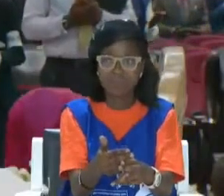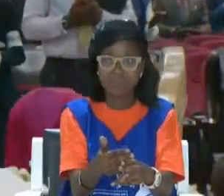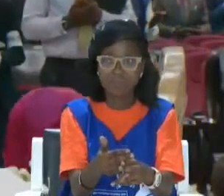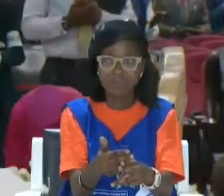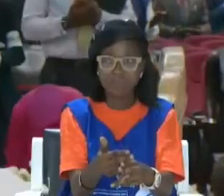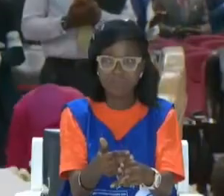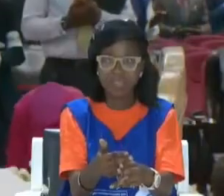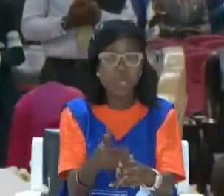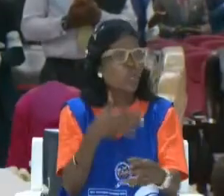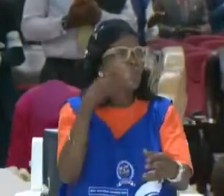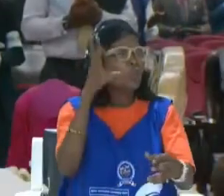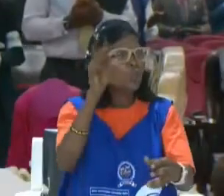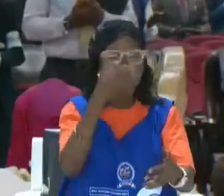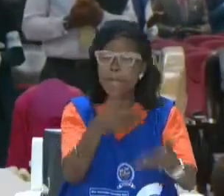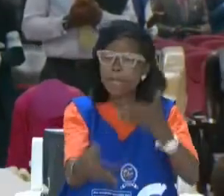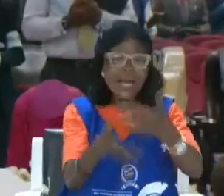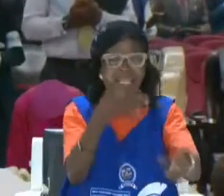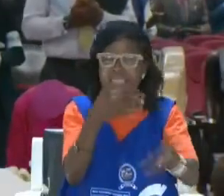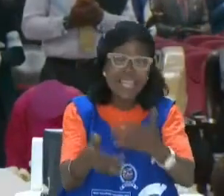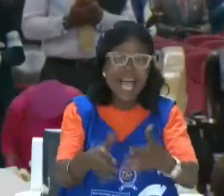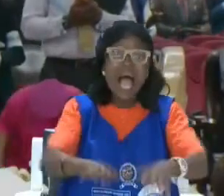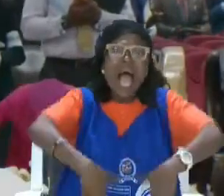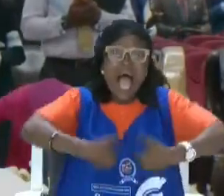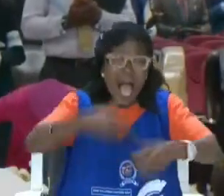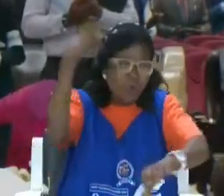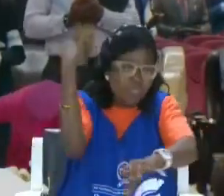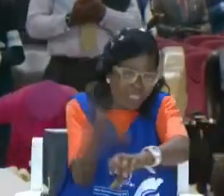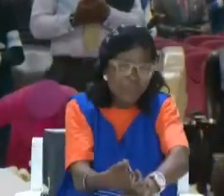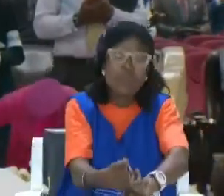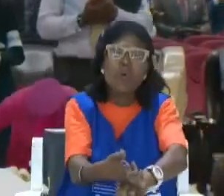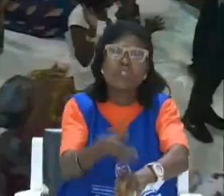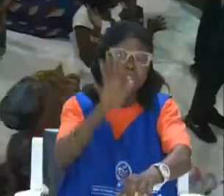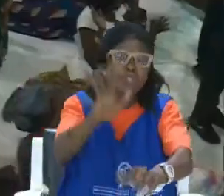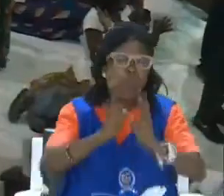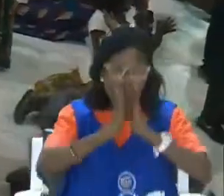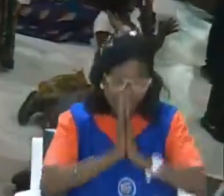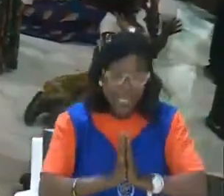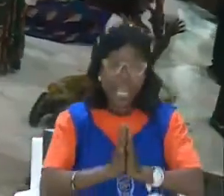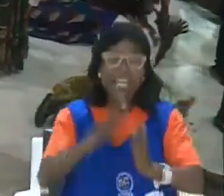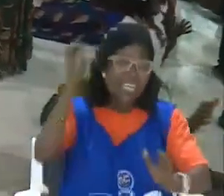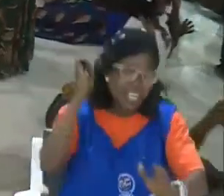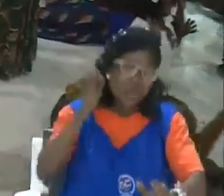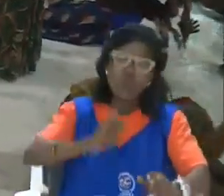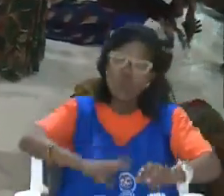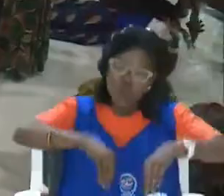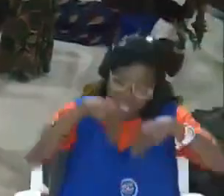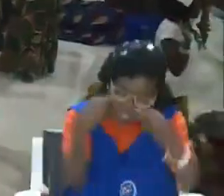No matter how difficult your prayer request, He will grant them.